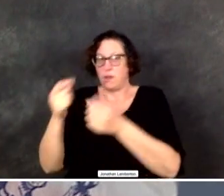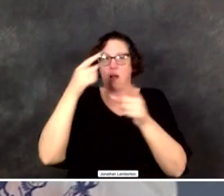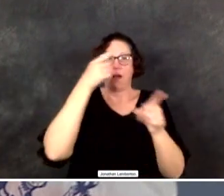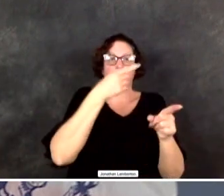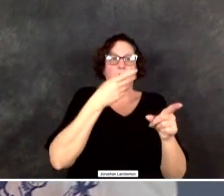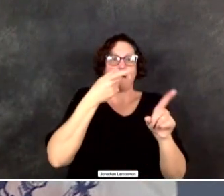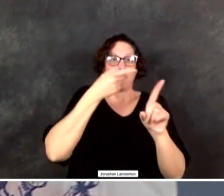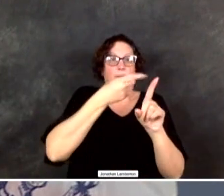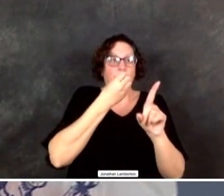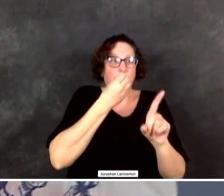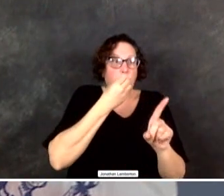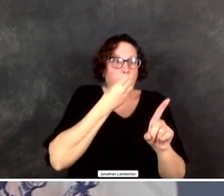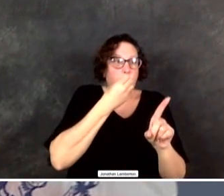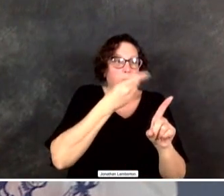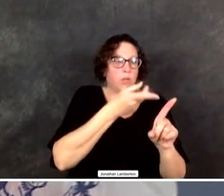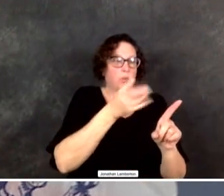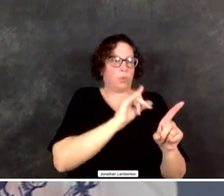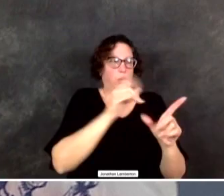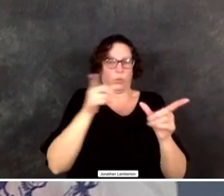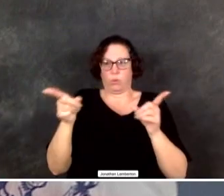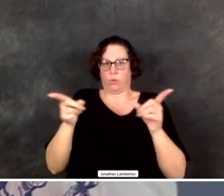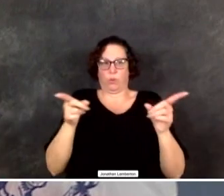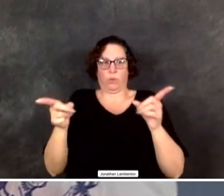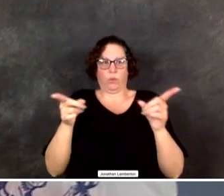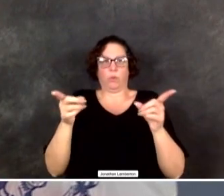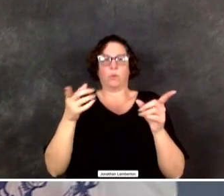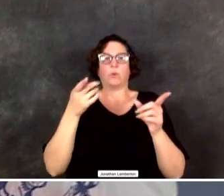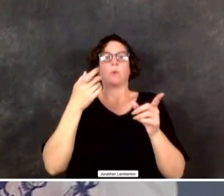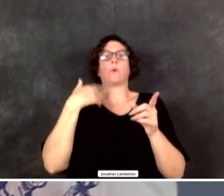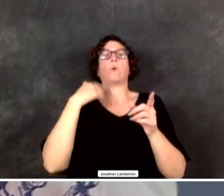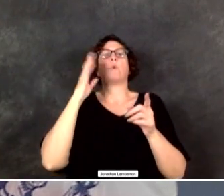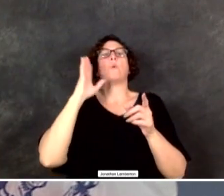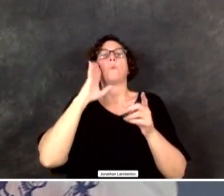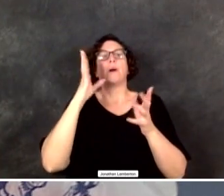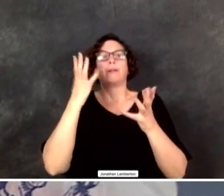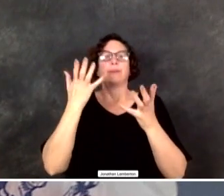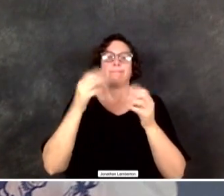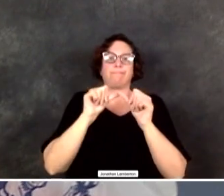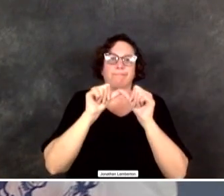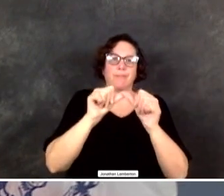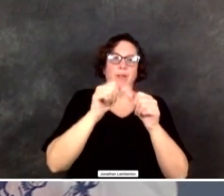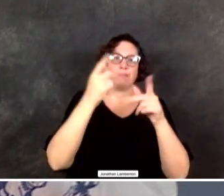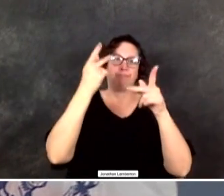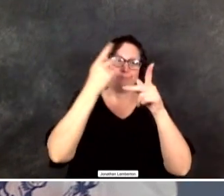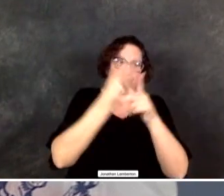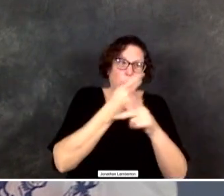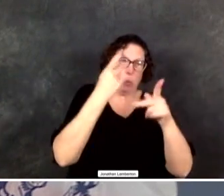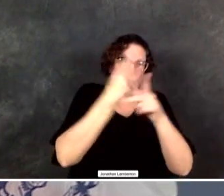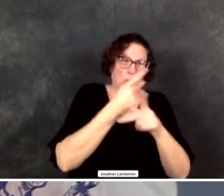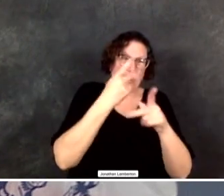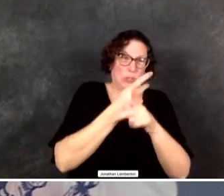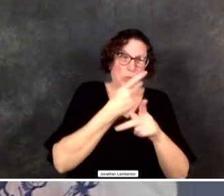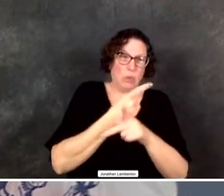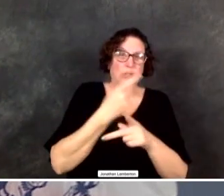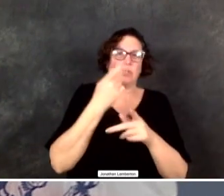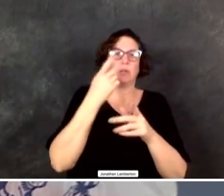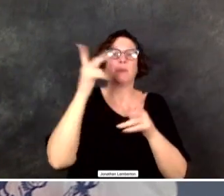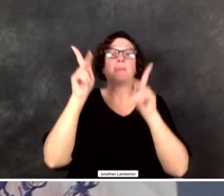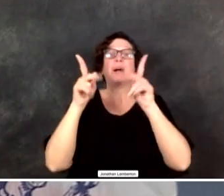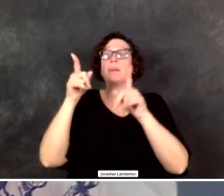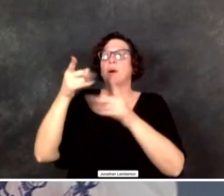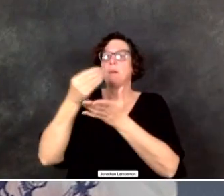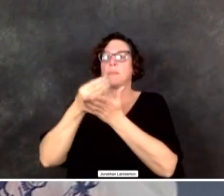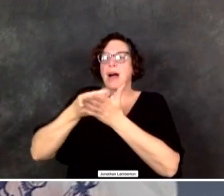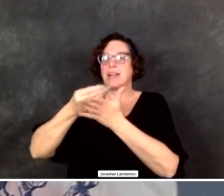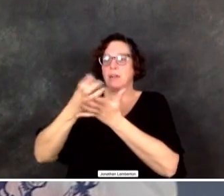it kind of will get worse with each week, because folks have lost their income, And people have lost jobs, people continue to